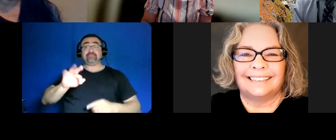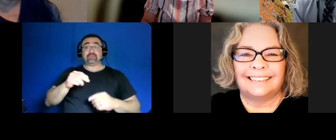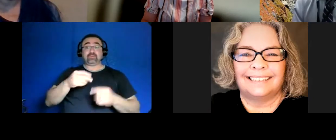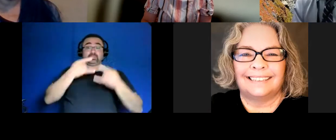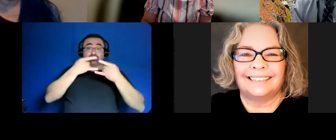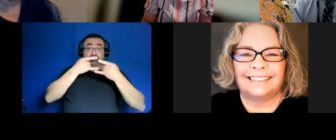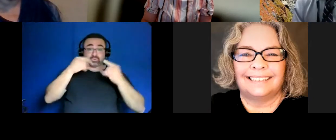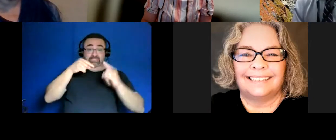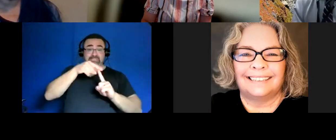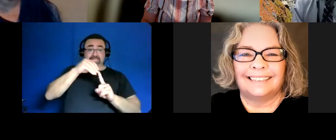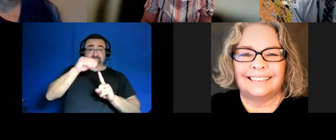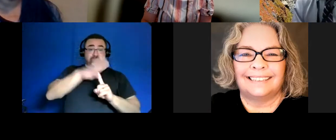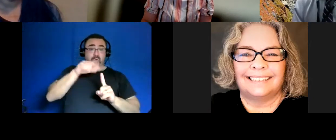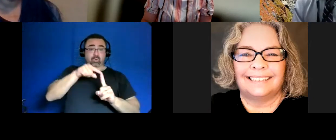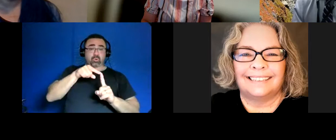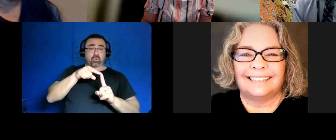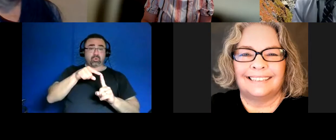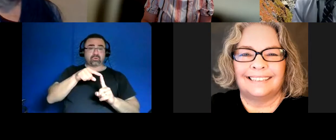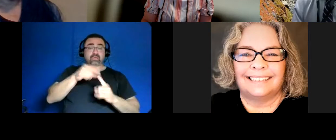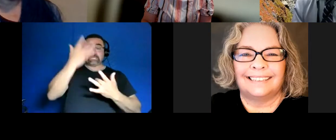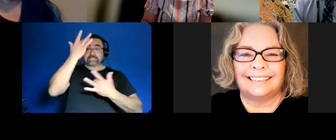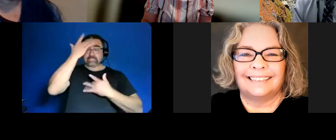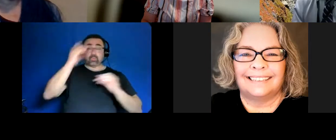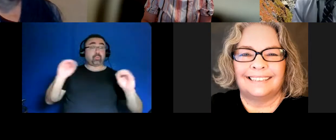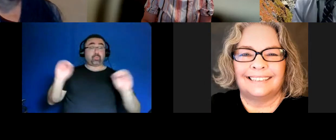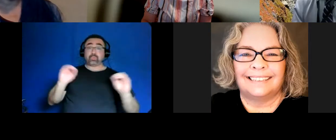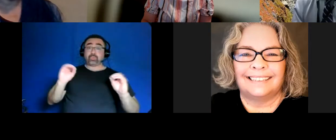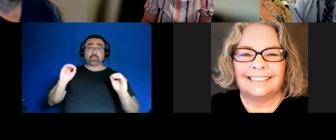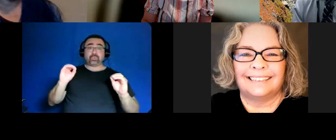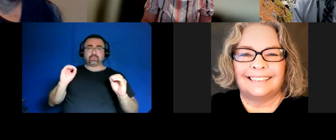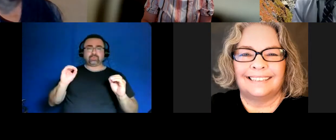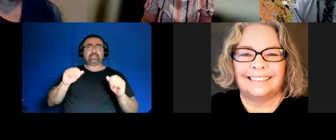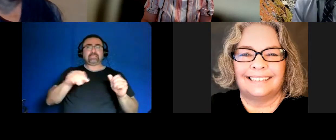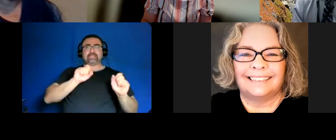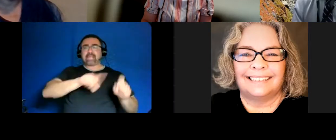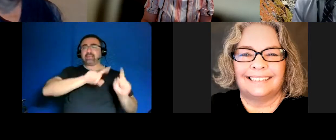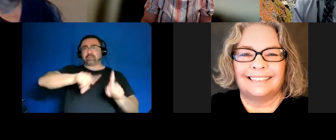was exposed remains free of symptoms, they are allowed to continue